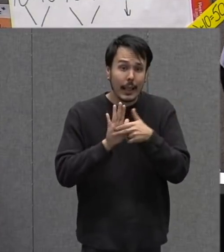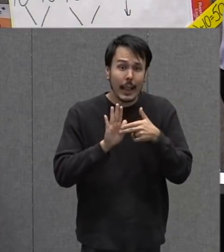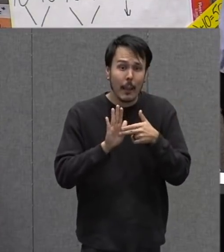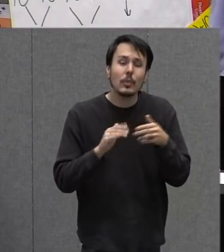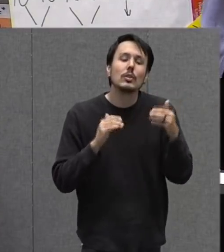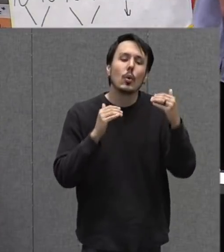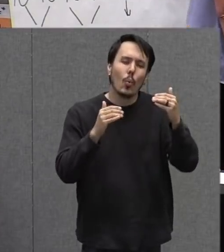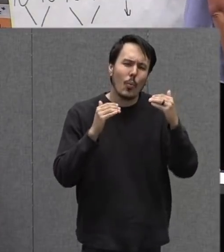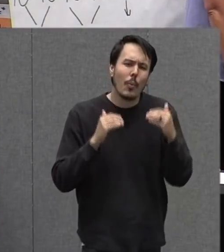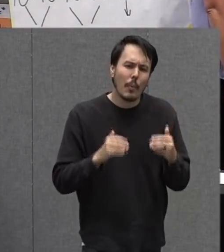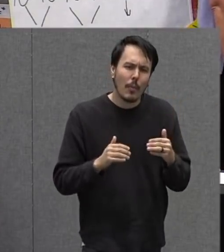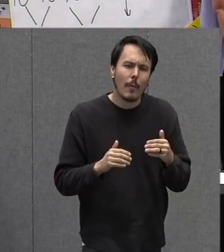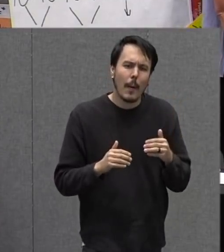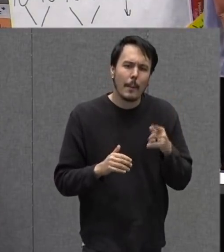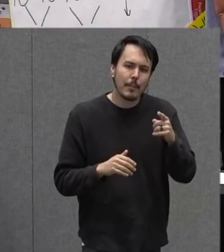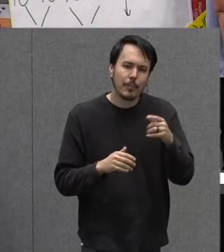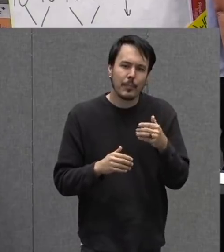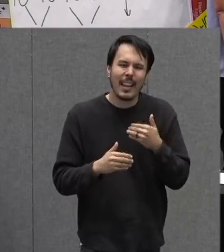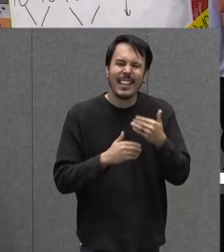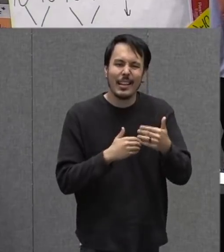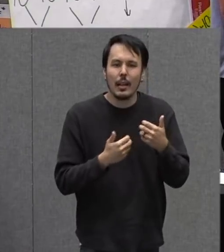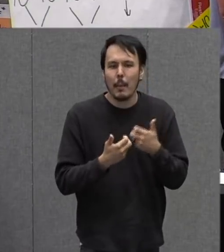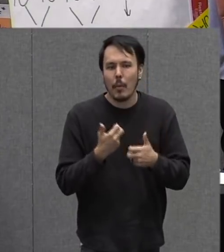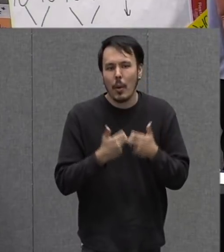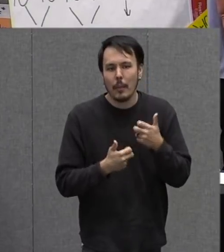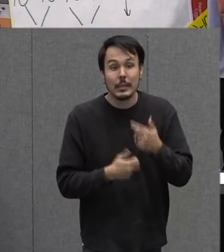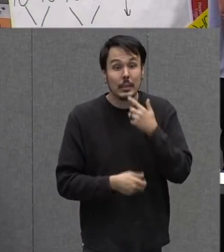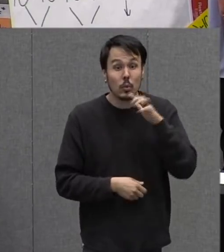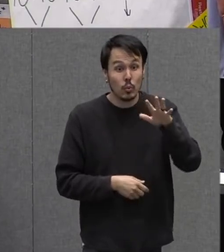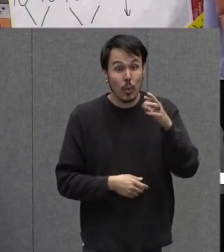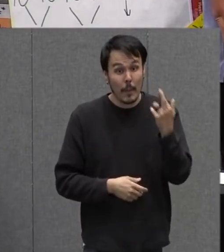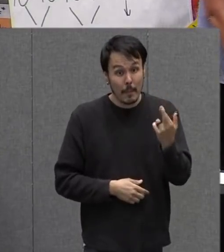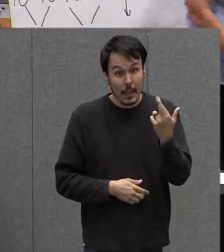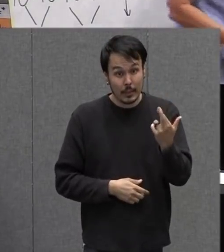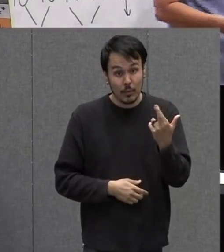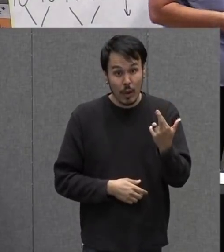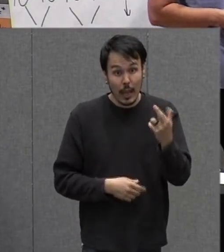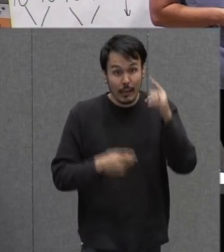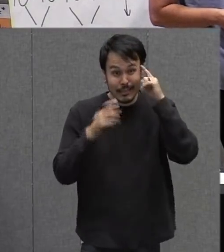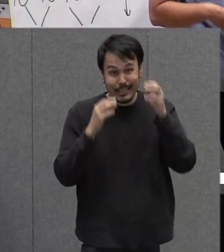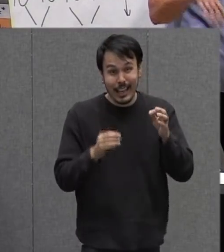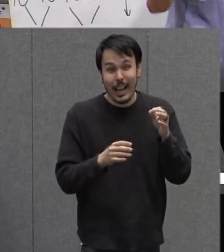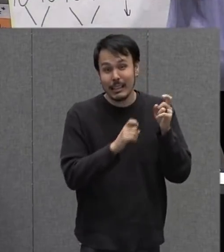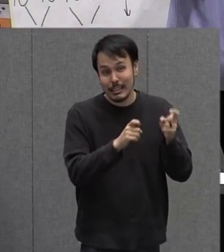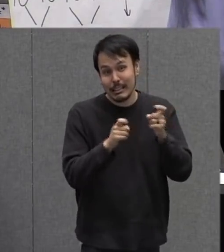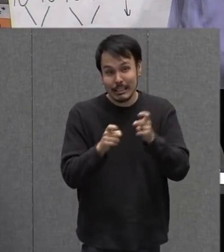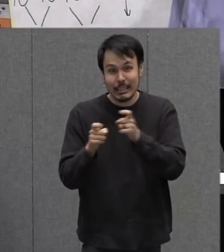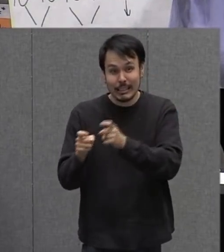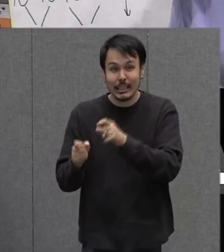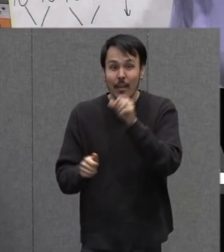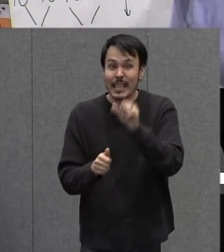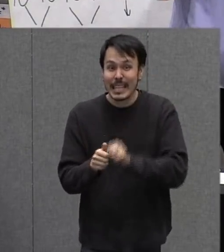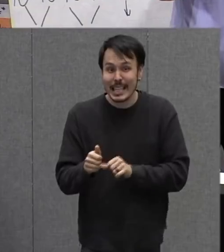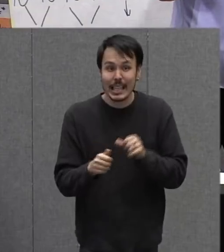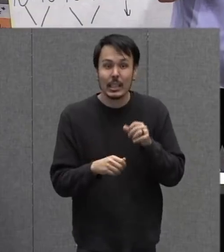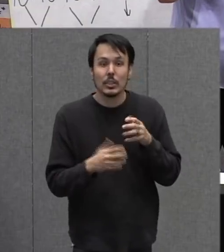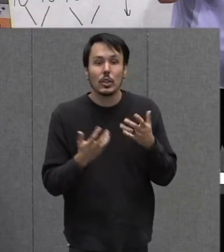one. Your best friend decides to give each classmate